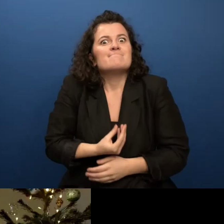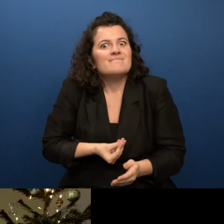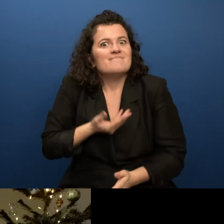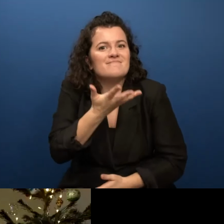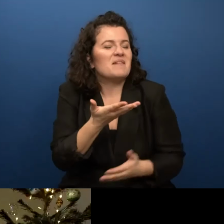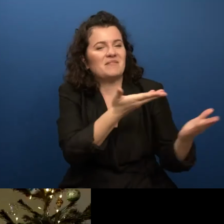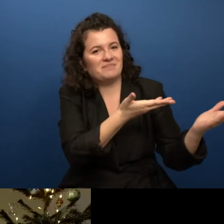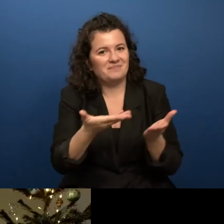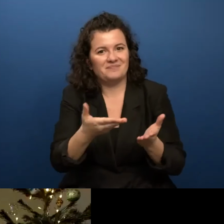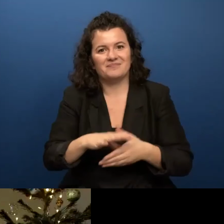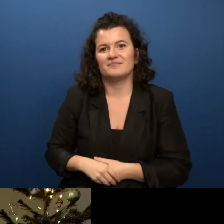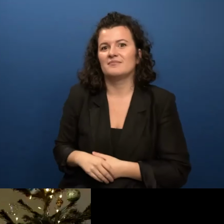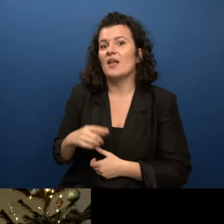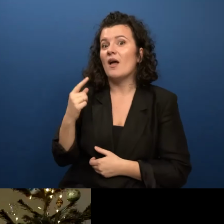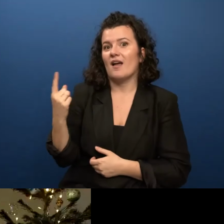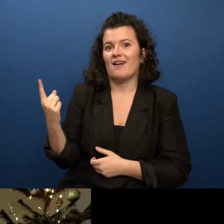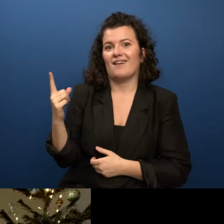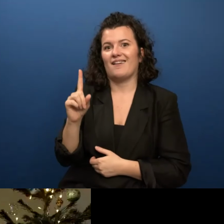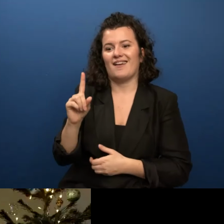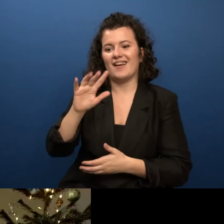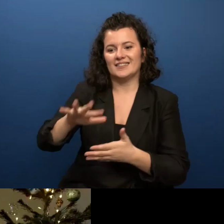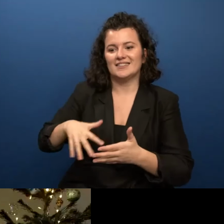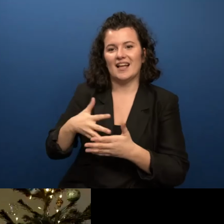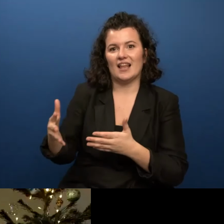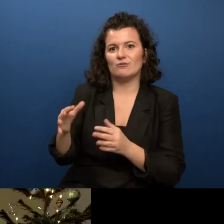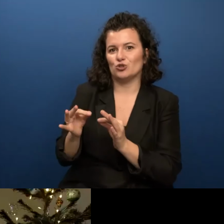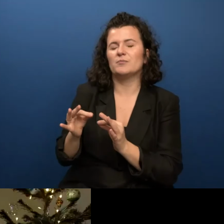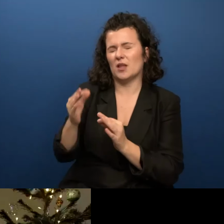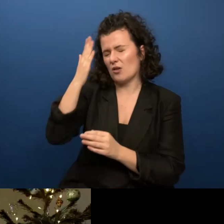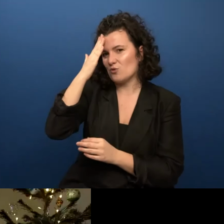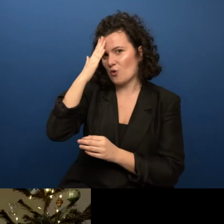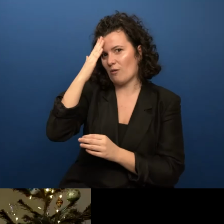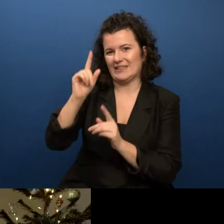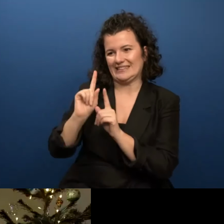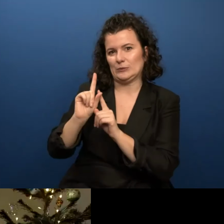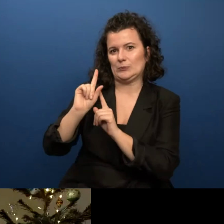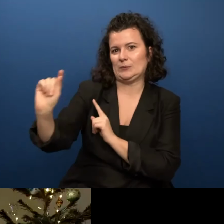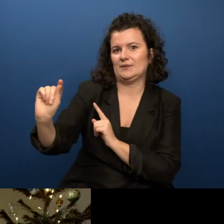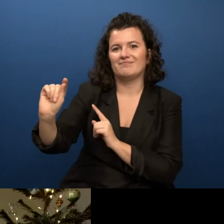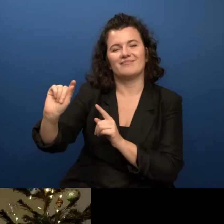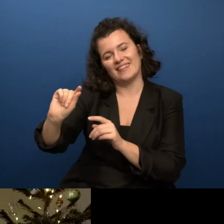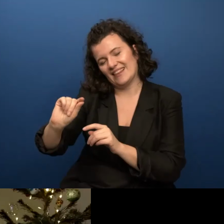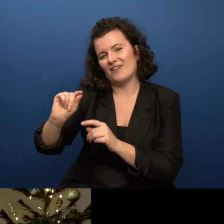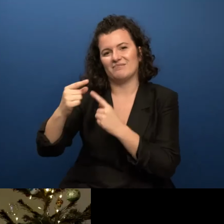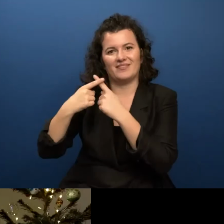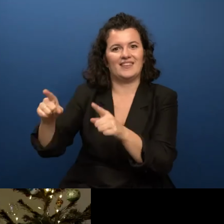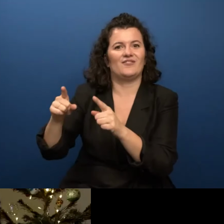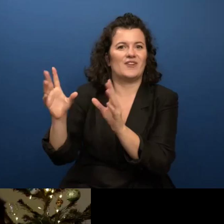of our sign language interpreters has to go now for another meeting. It's great to hear that you're in demand as well for these